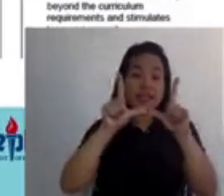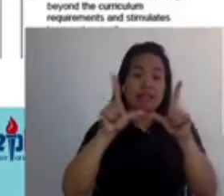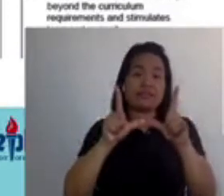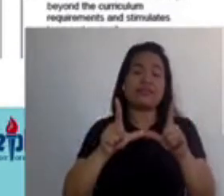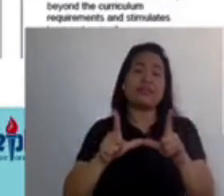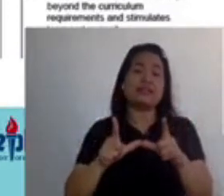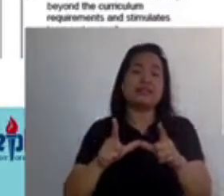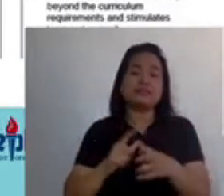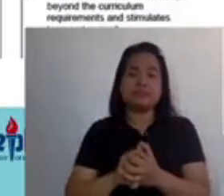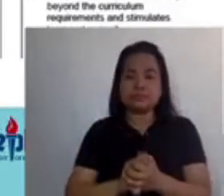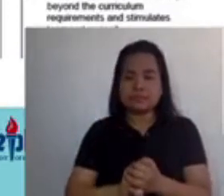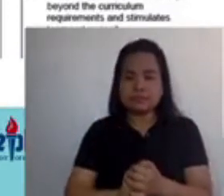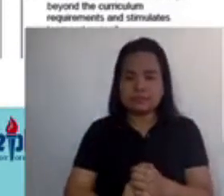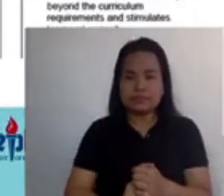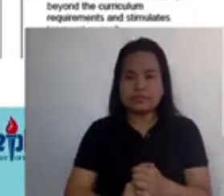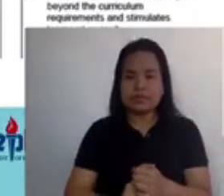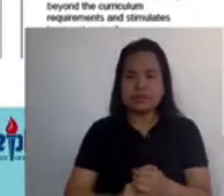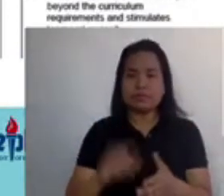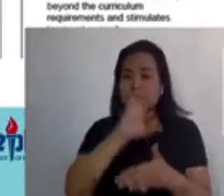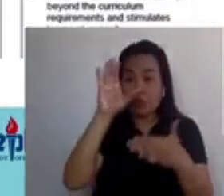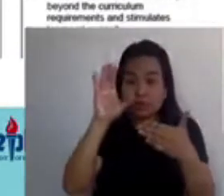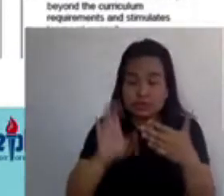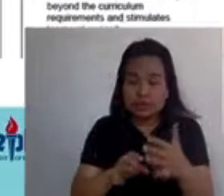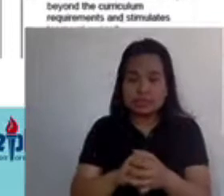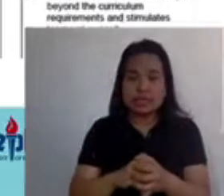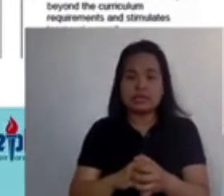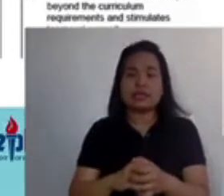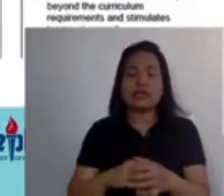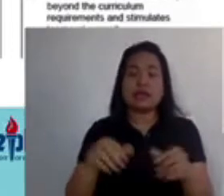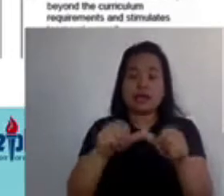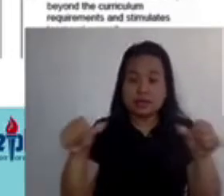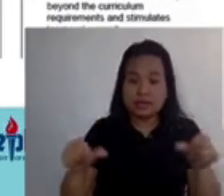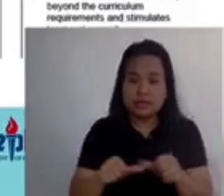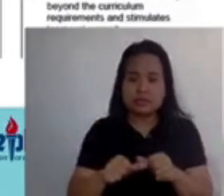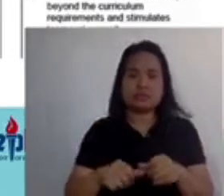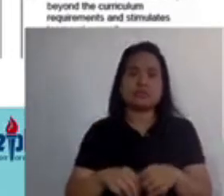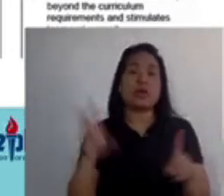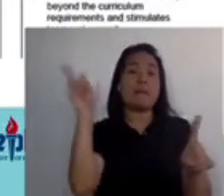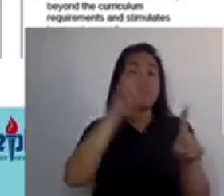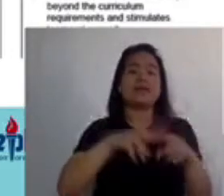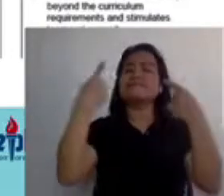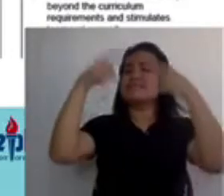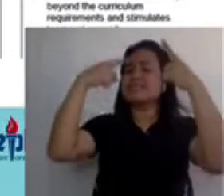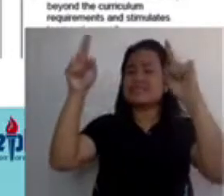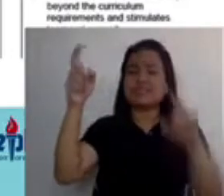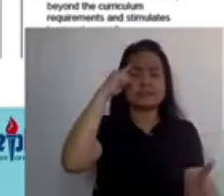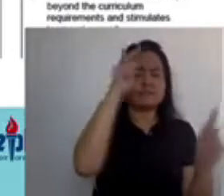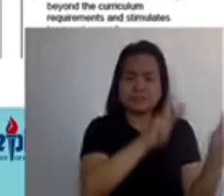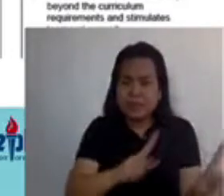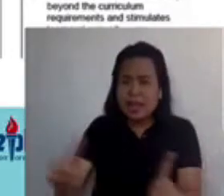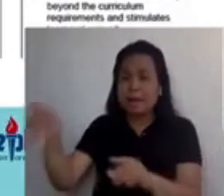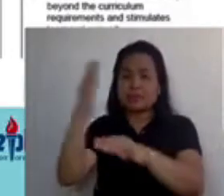areas that empower learners to acquire and apply successful learning strategies to assist in their development as independent learners.